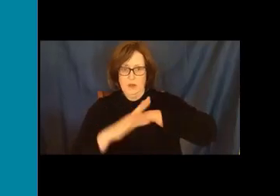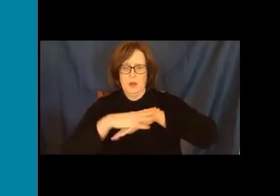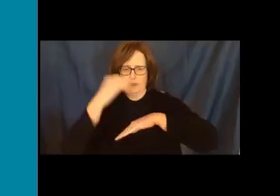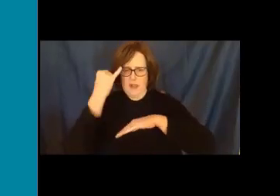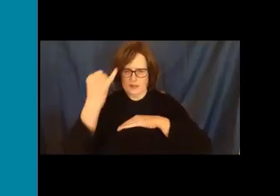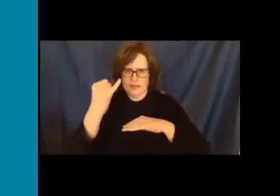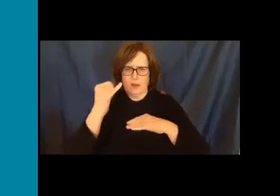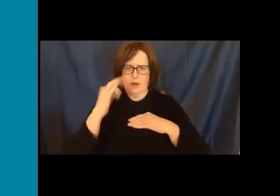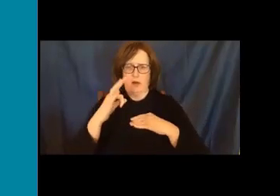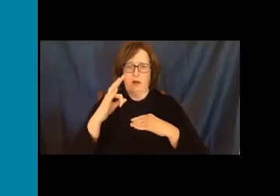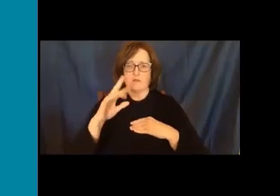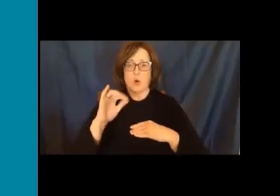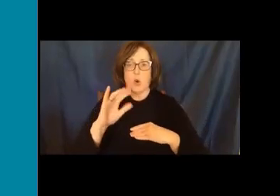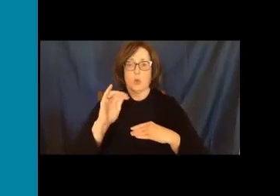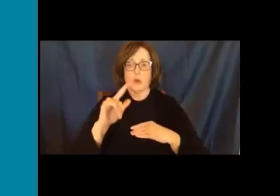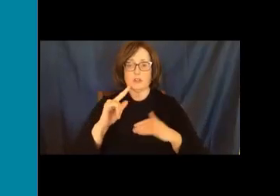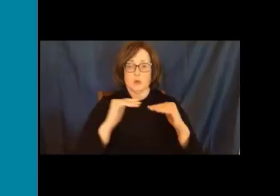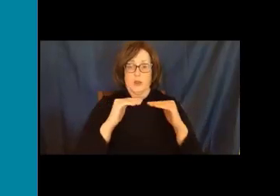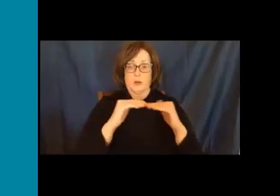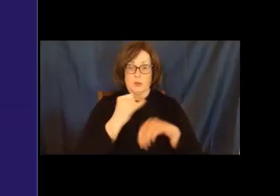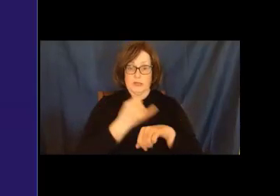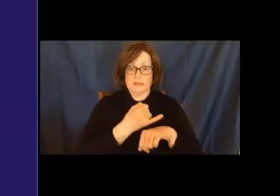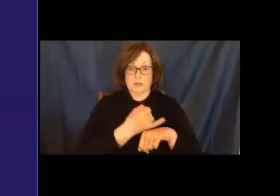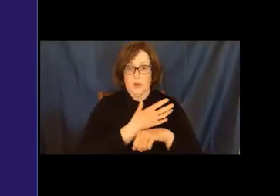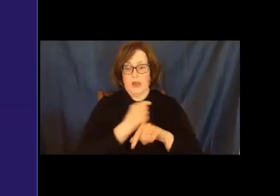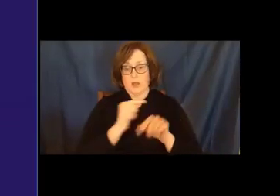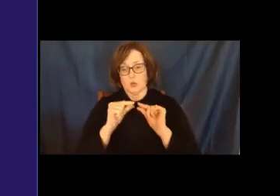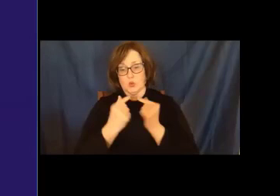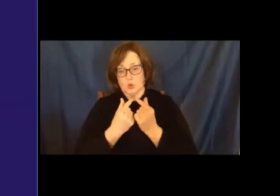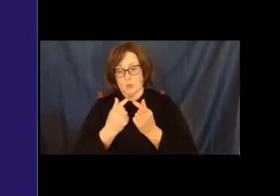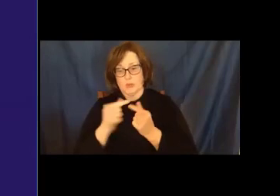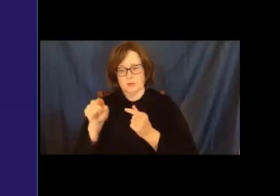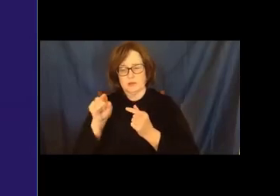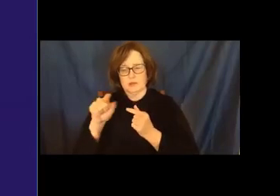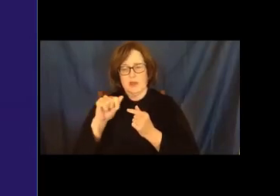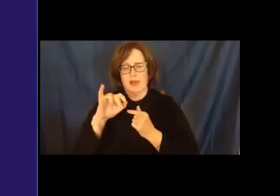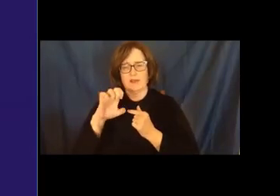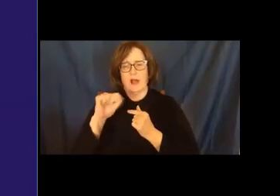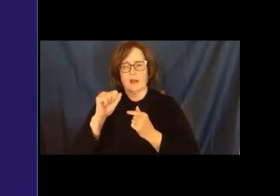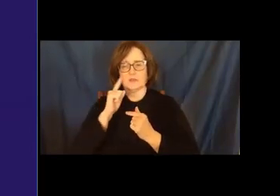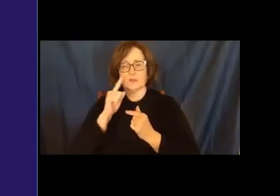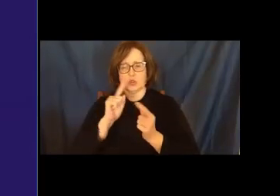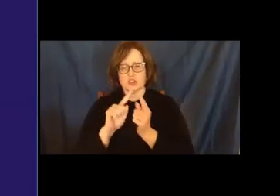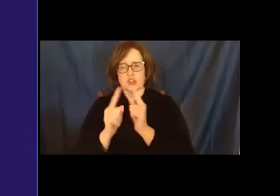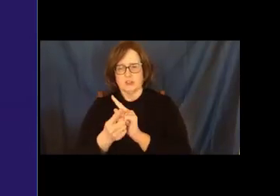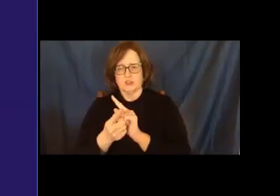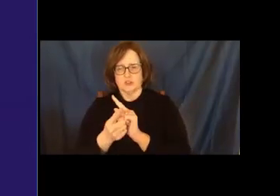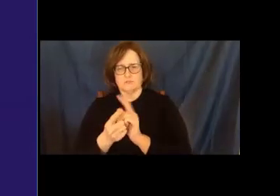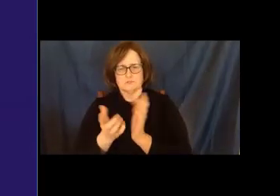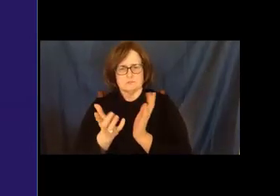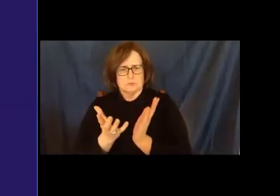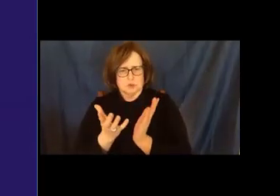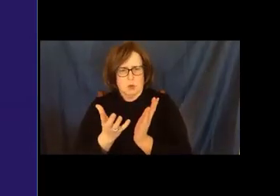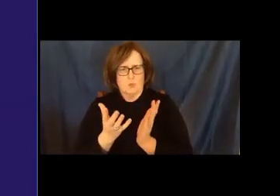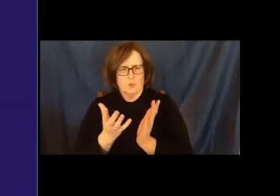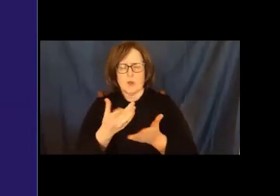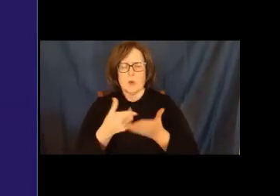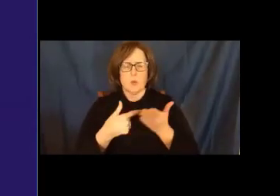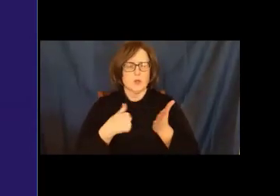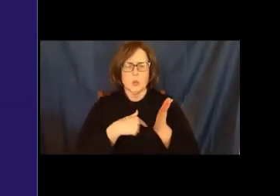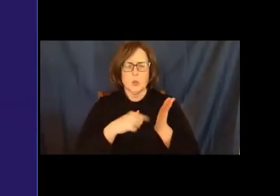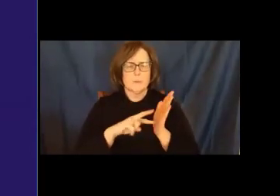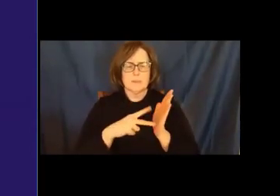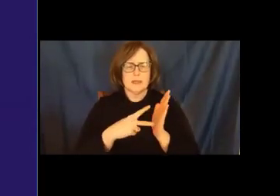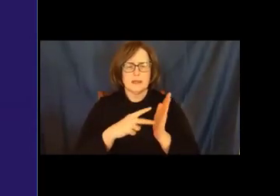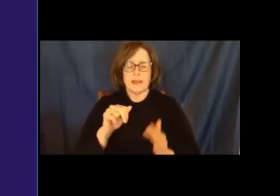Equity Institute and the group Allies for Change. So what do we mean by an anti-racist framework for scholarly